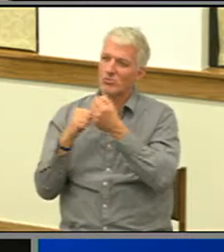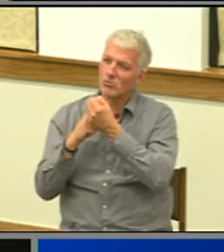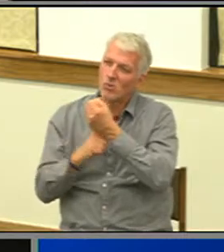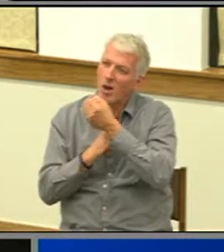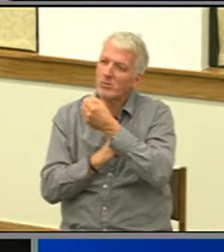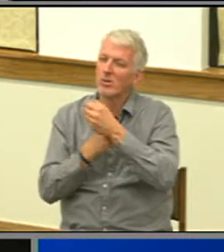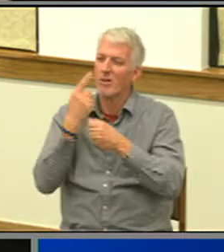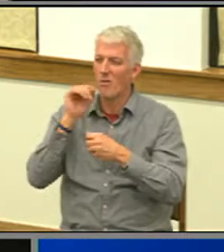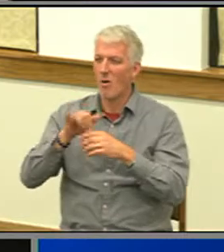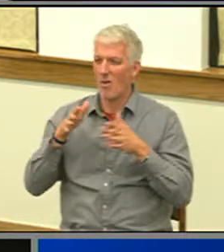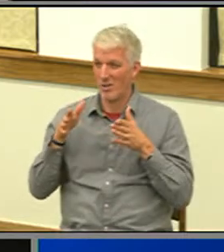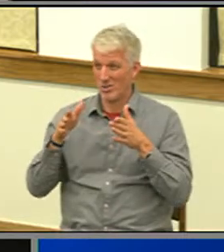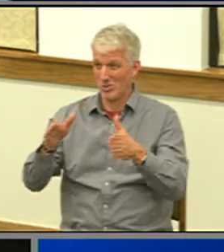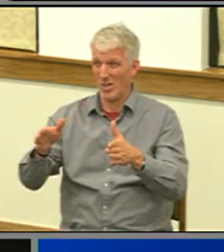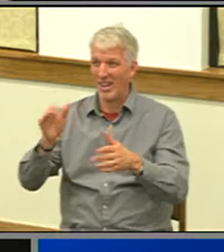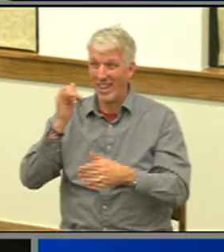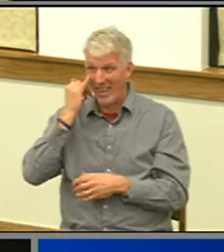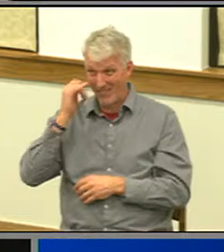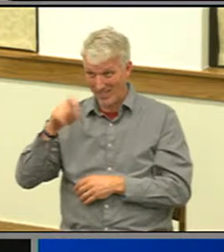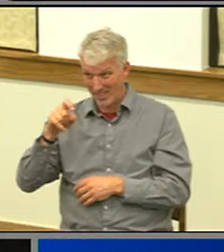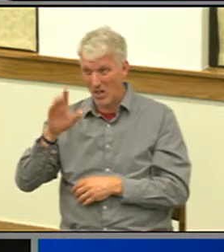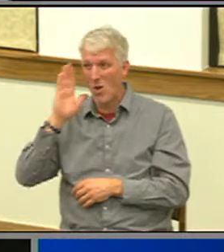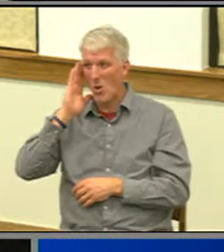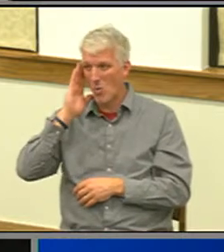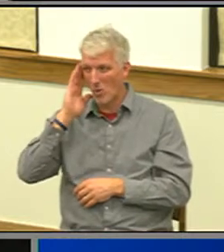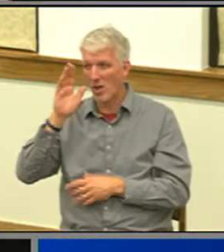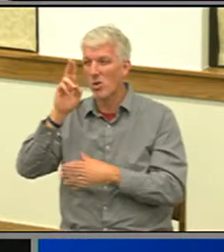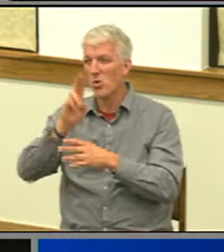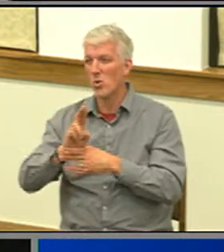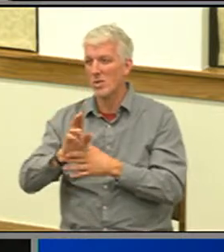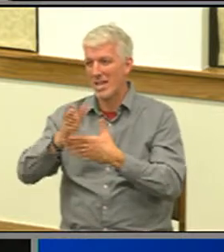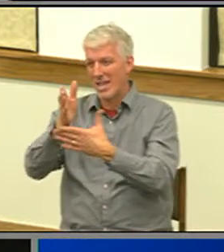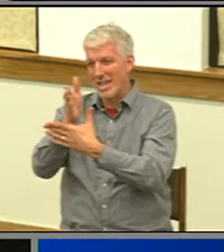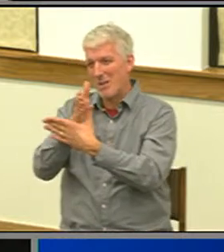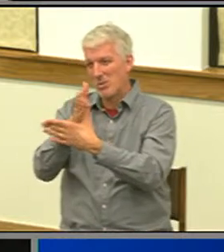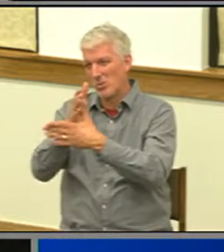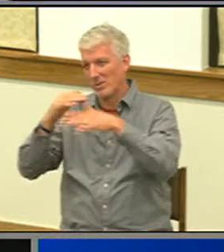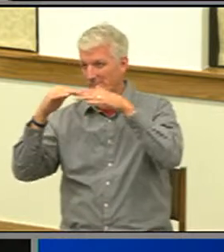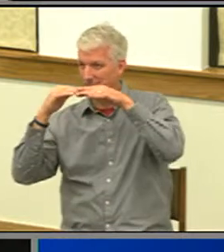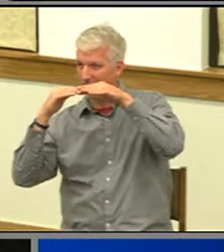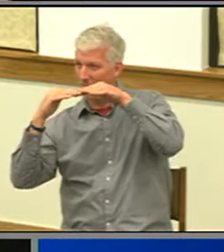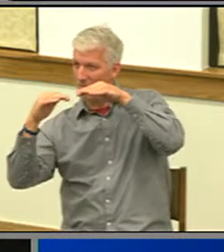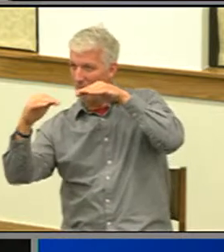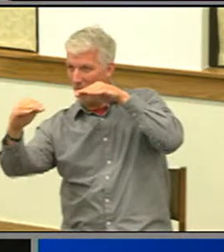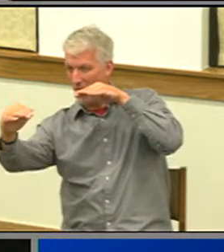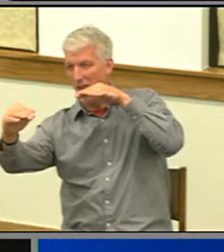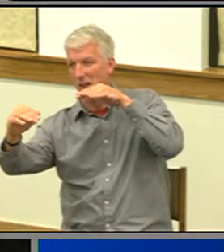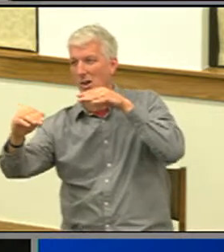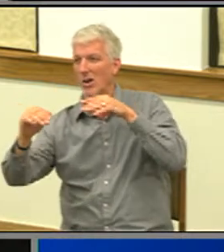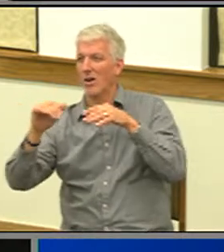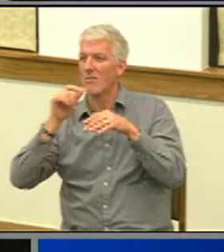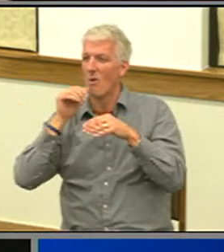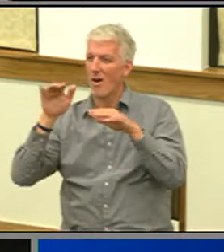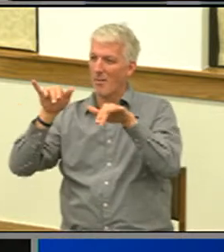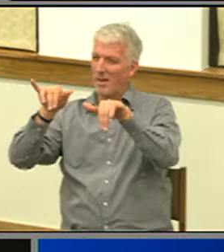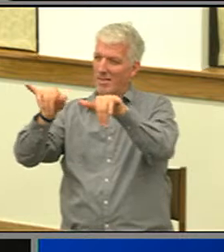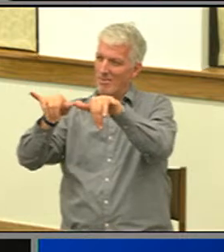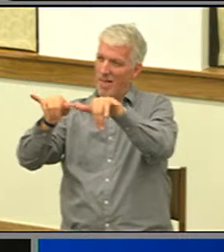the pavement, we will use an interlayer before placing the ARHM. We do place a leveling